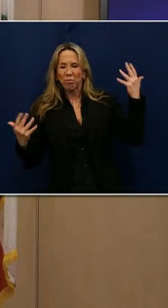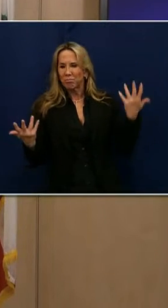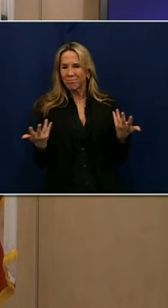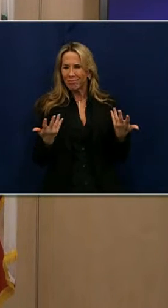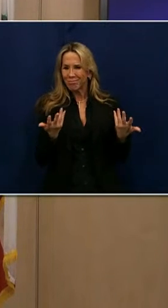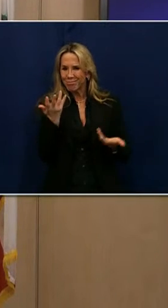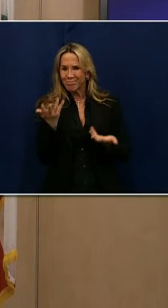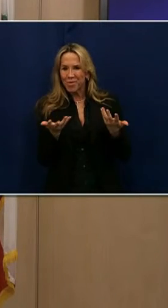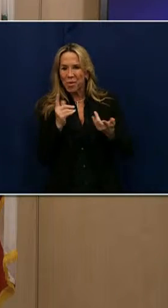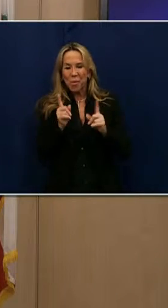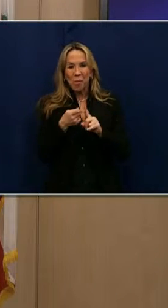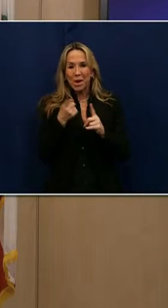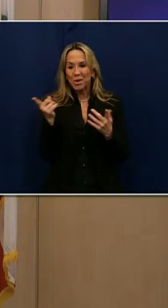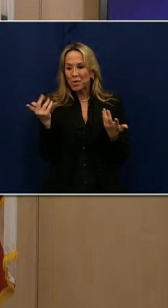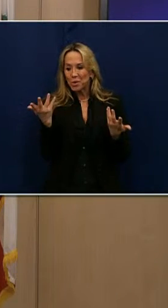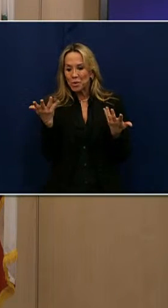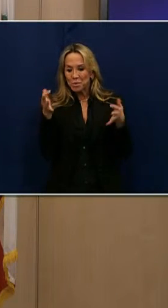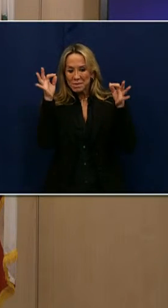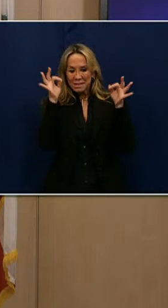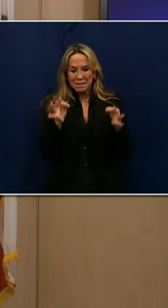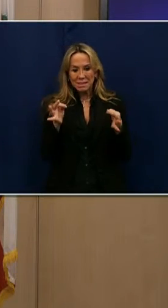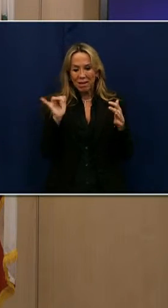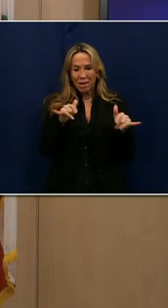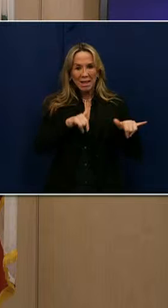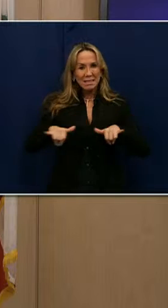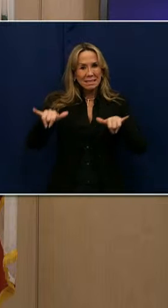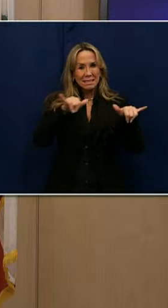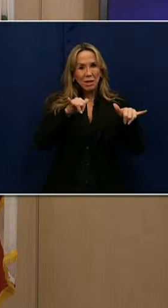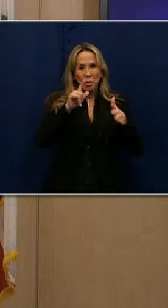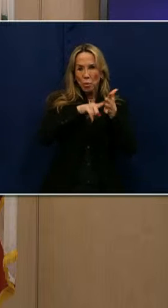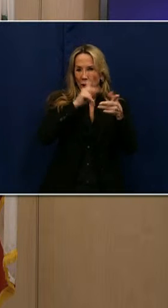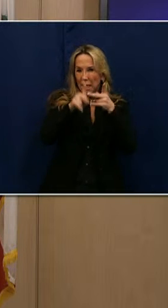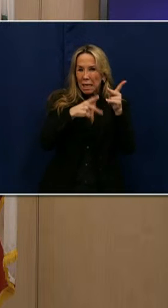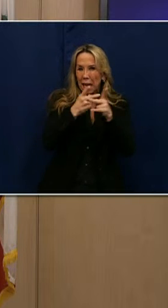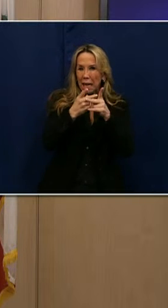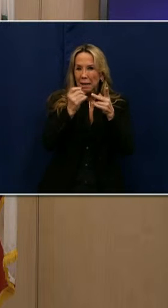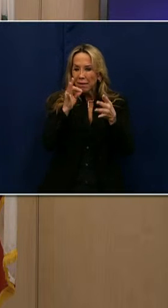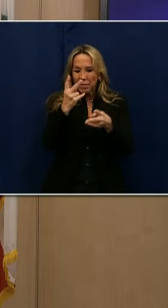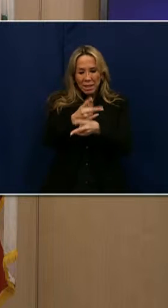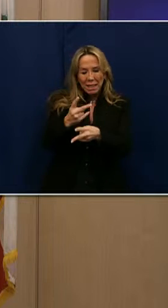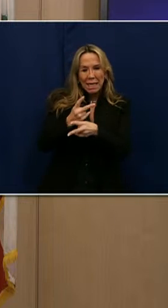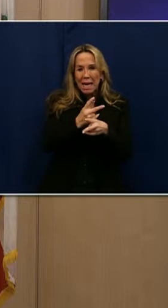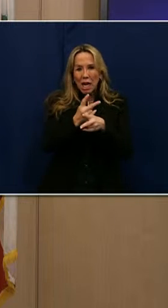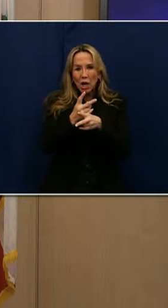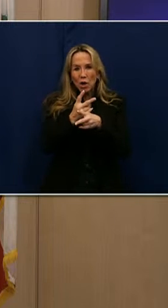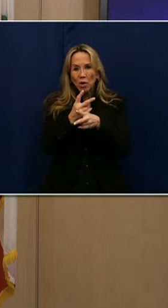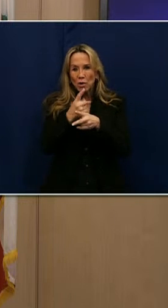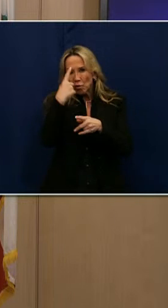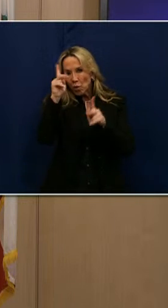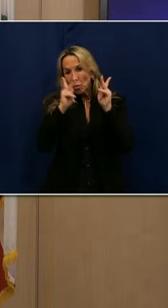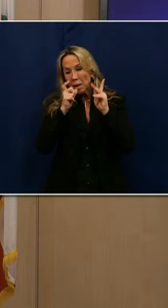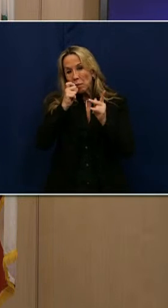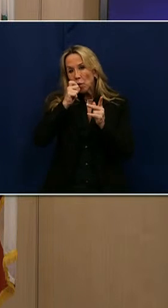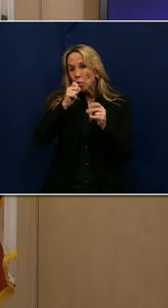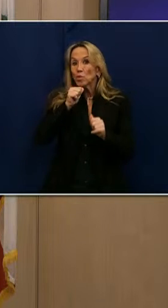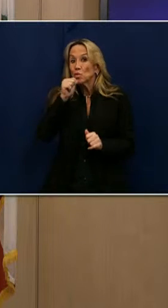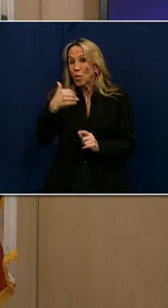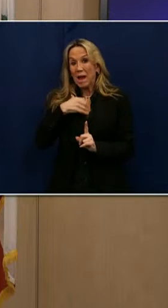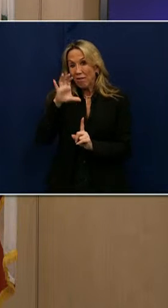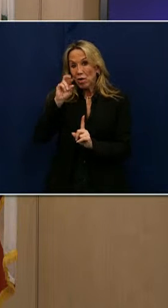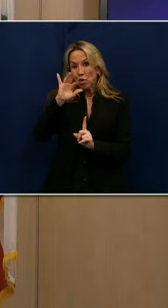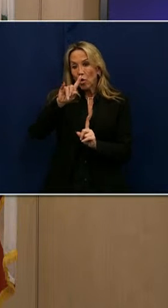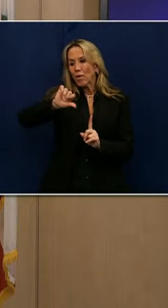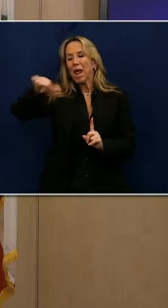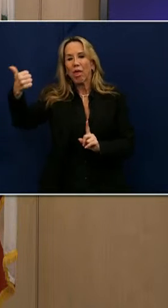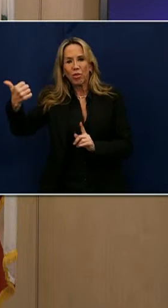you reserve the standard of care kind of care for people who have something other than COVID? So,